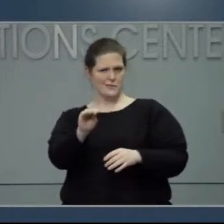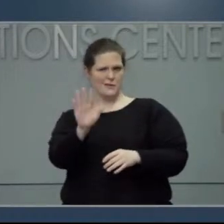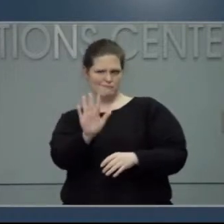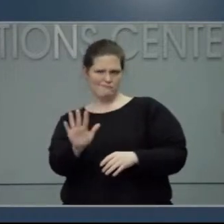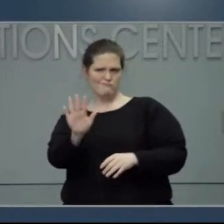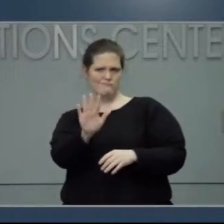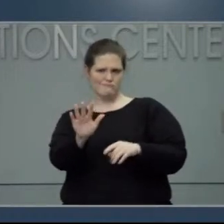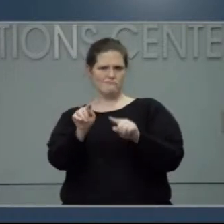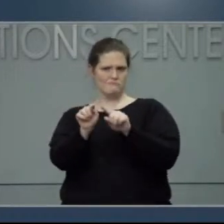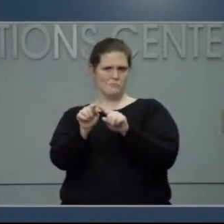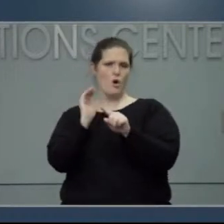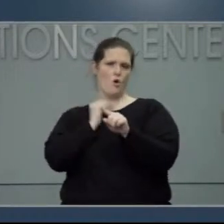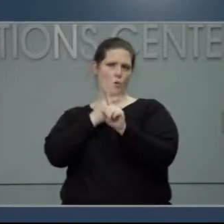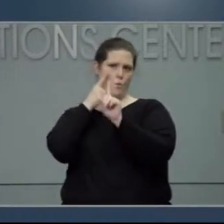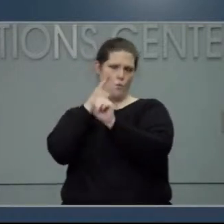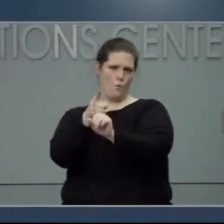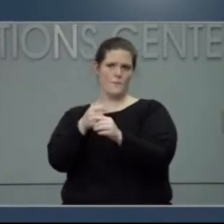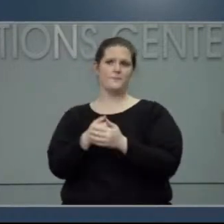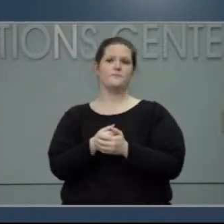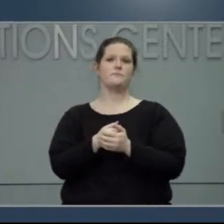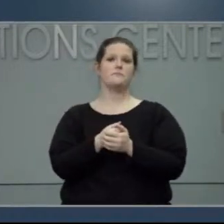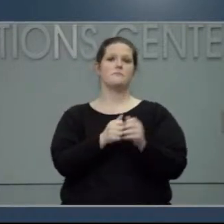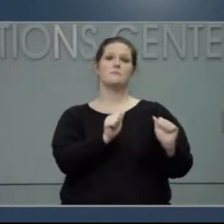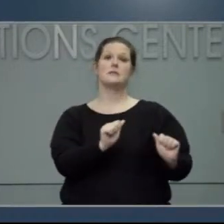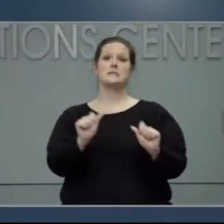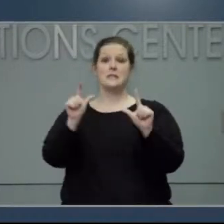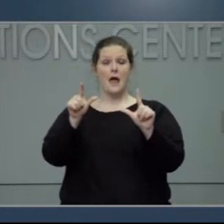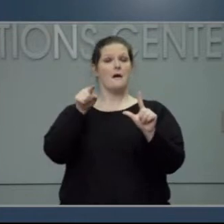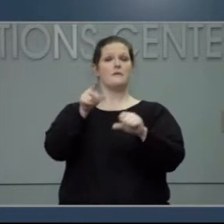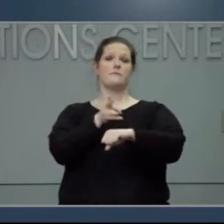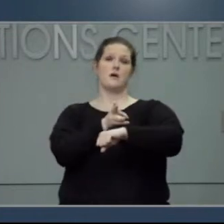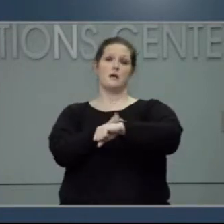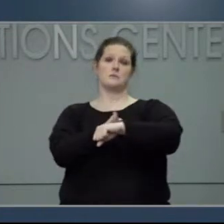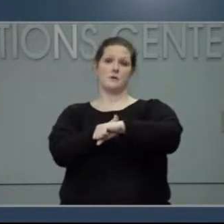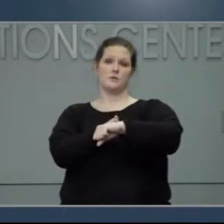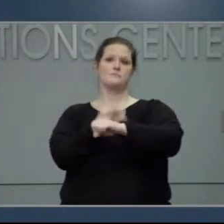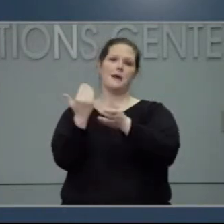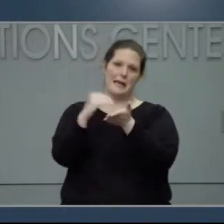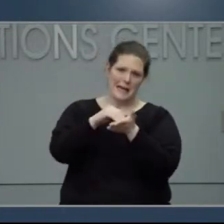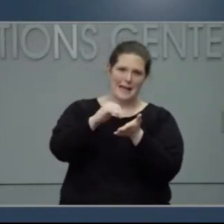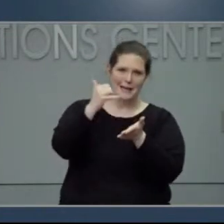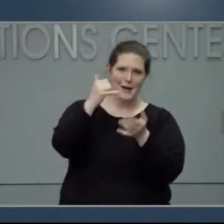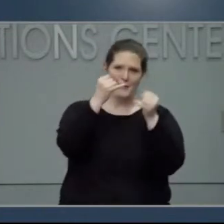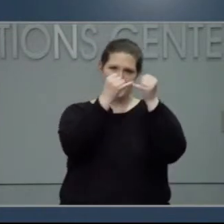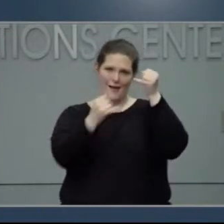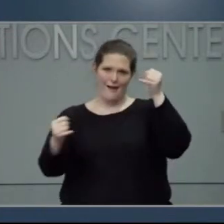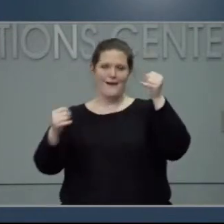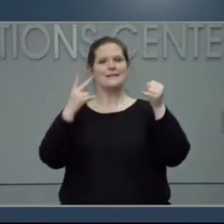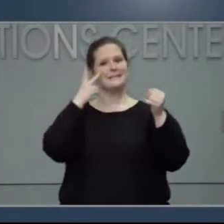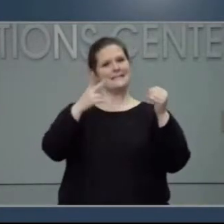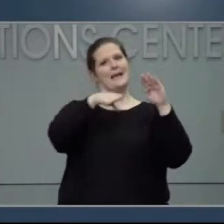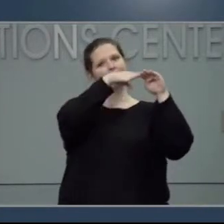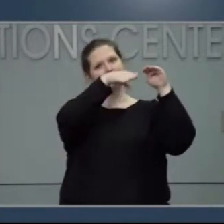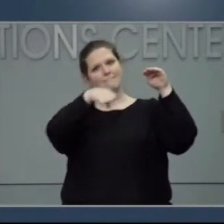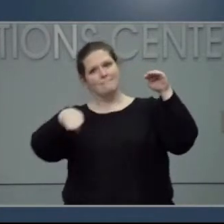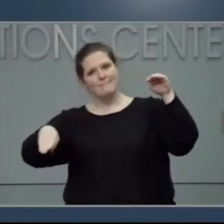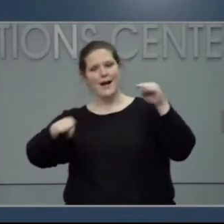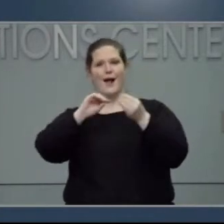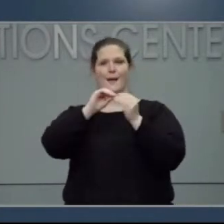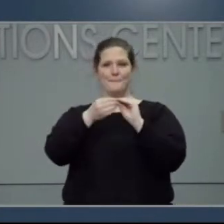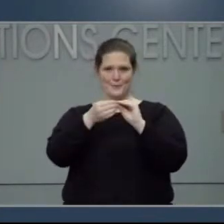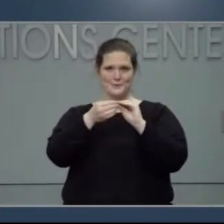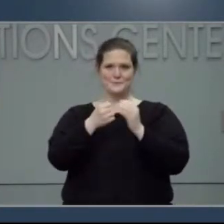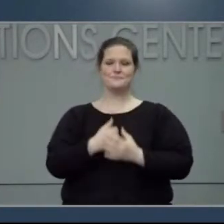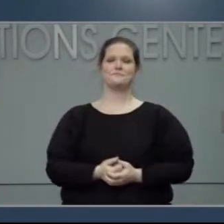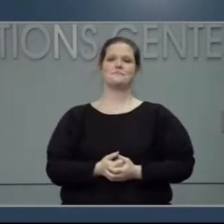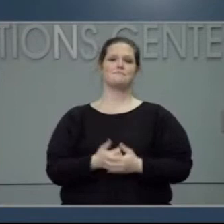day-over-day hospitalization since mid-January, and you can see, looking at that yellow line, the trend is decreasing. Okay, here's where